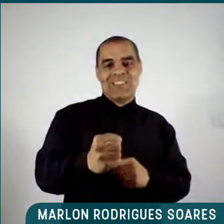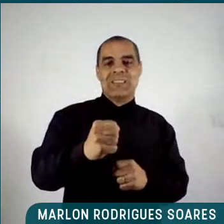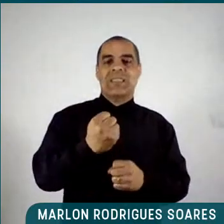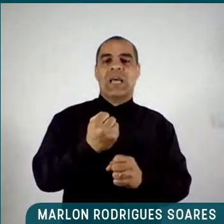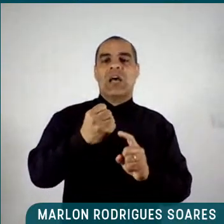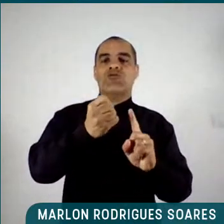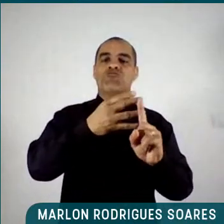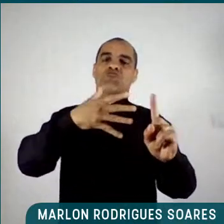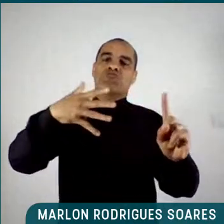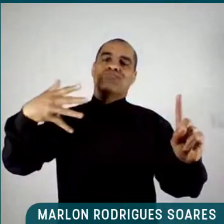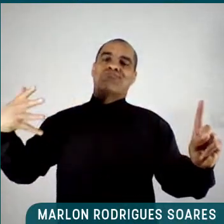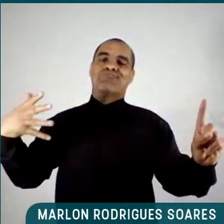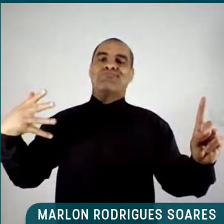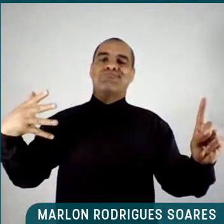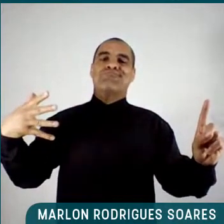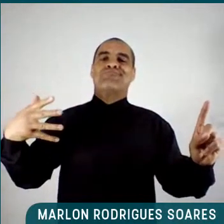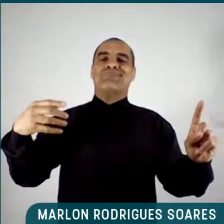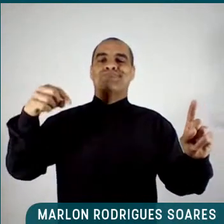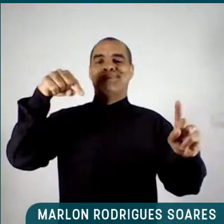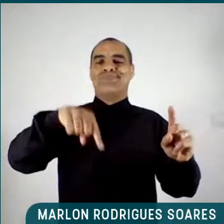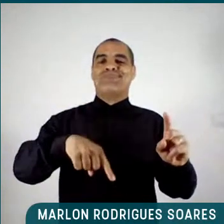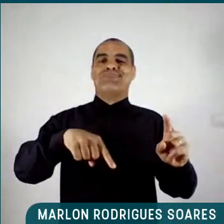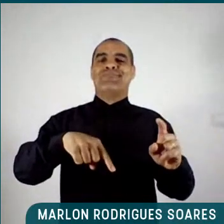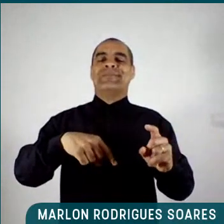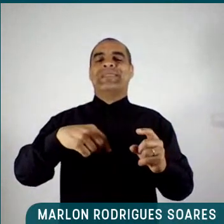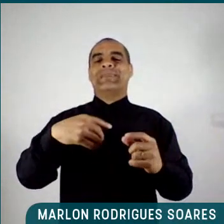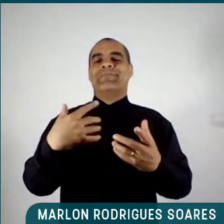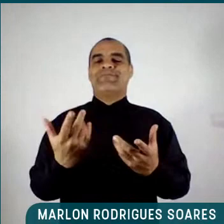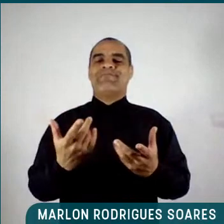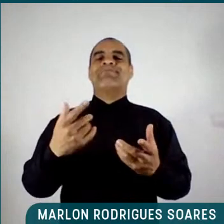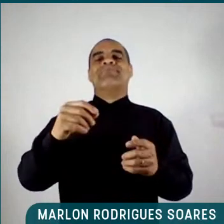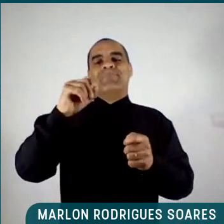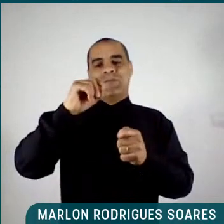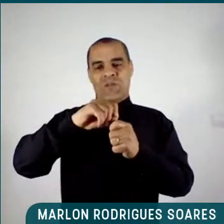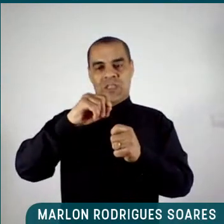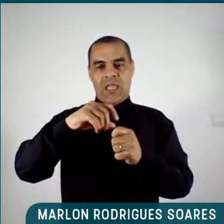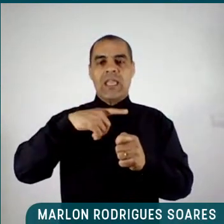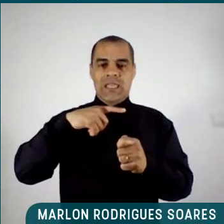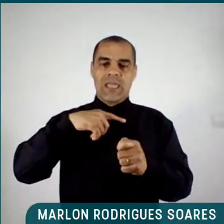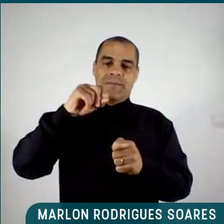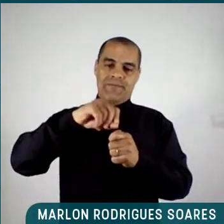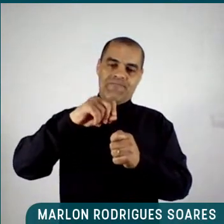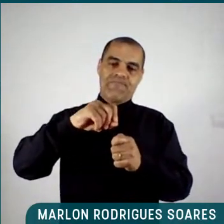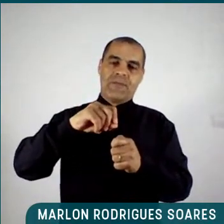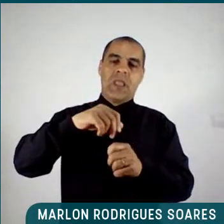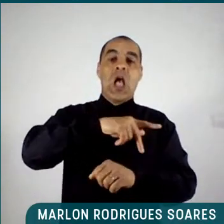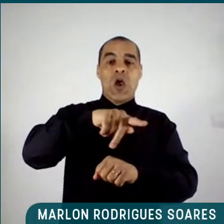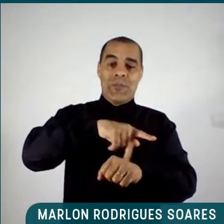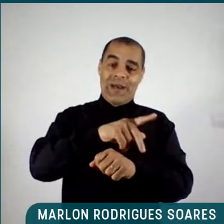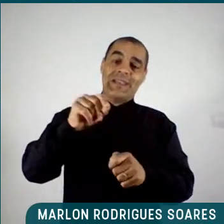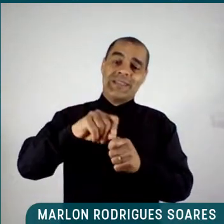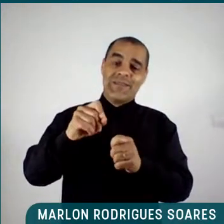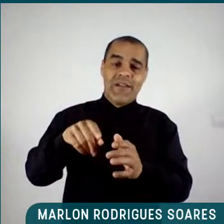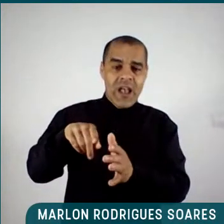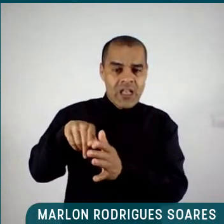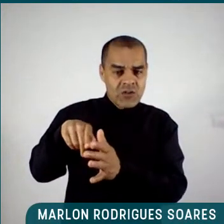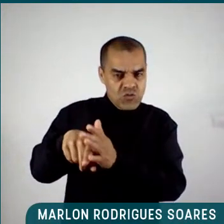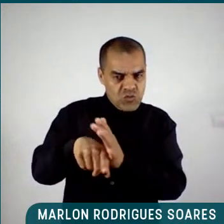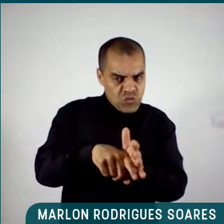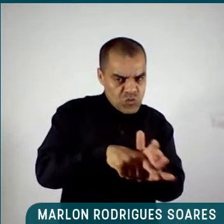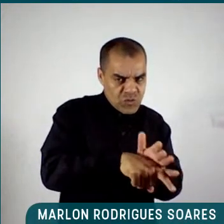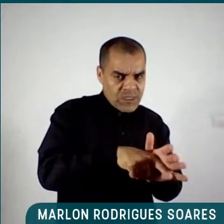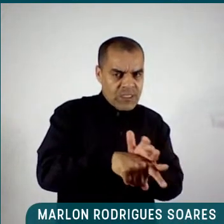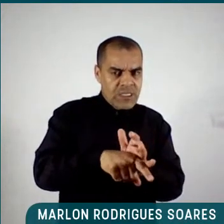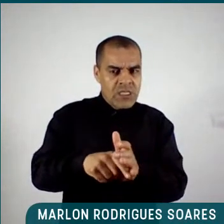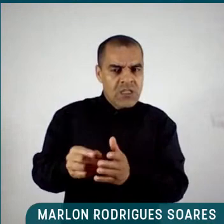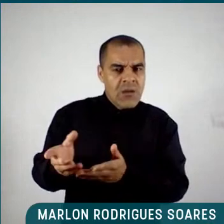the champion of killing LGBT people, in particular transsexual people. So this is shown